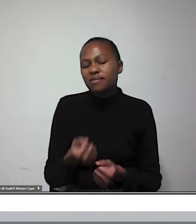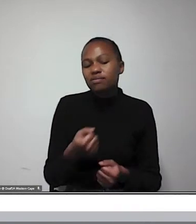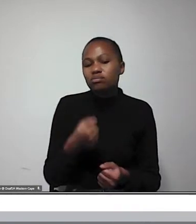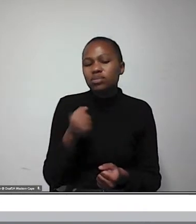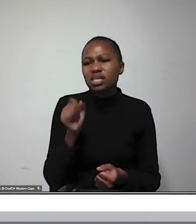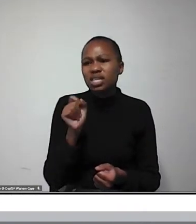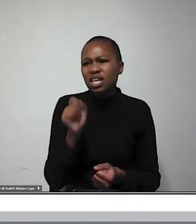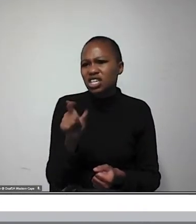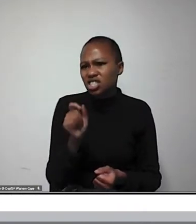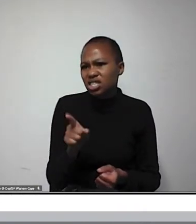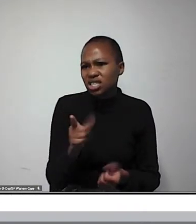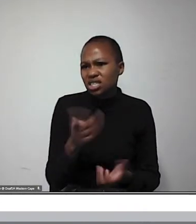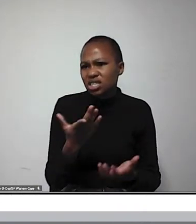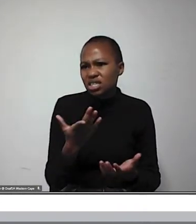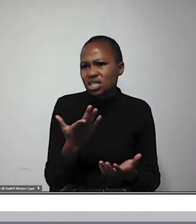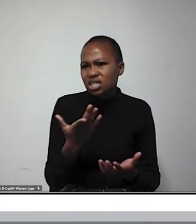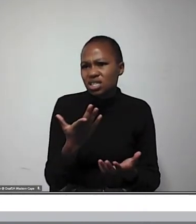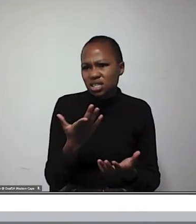goods,